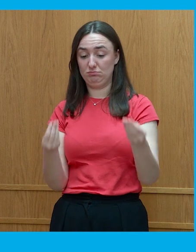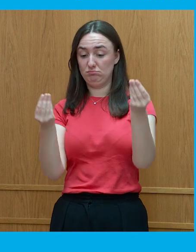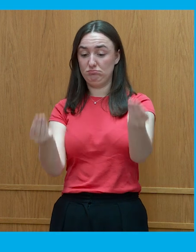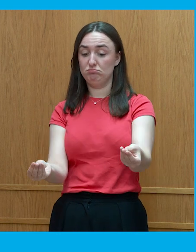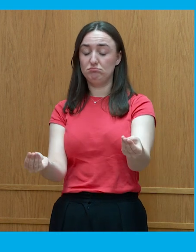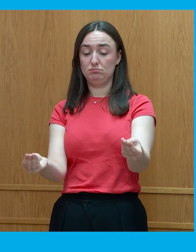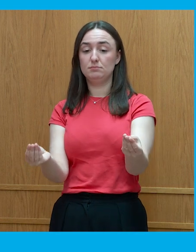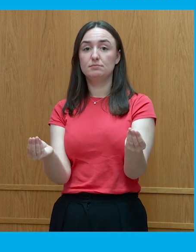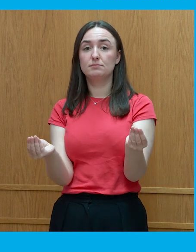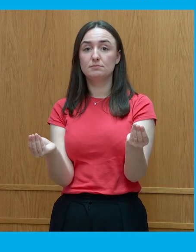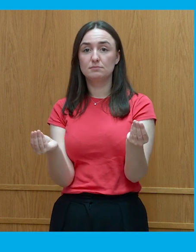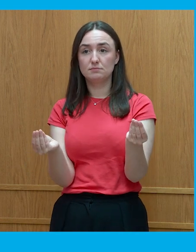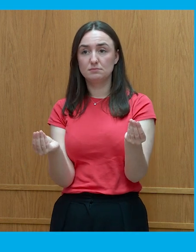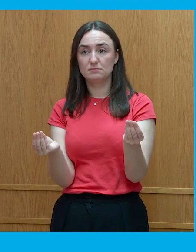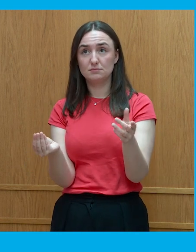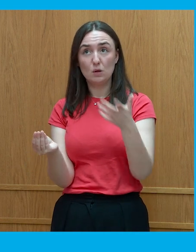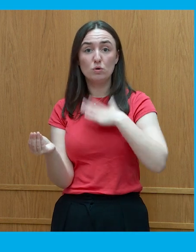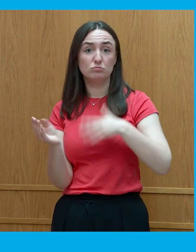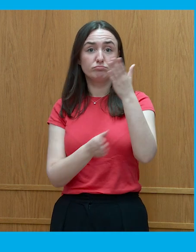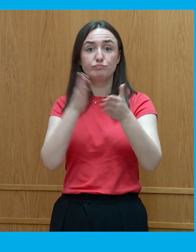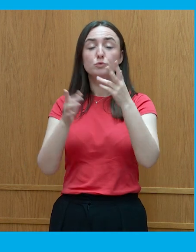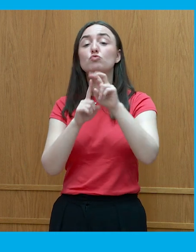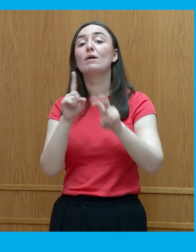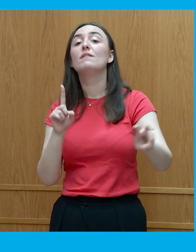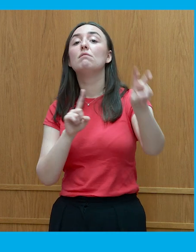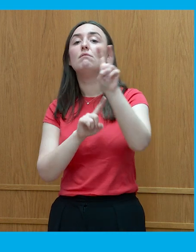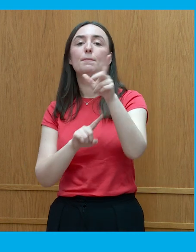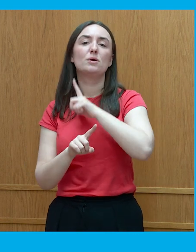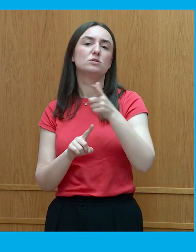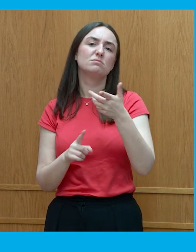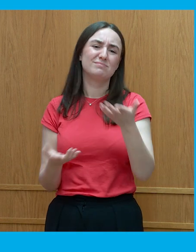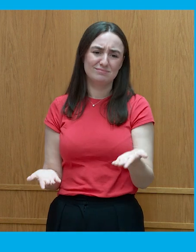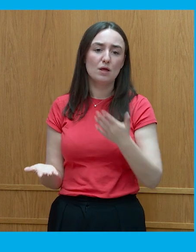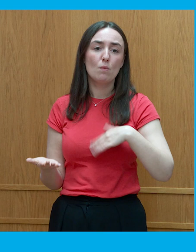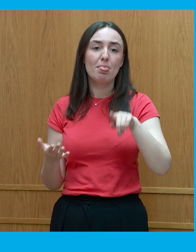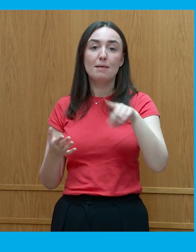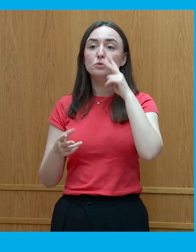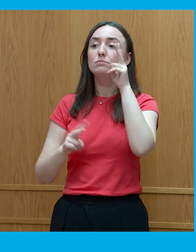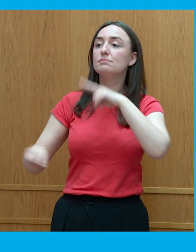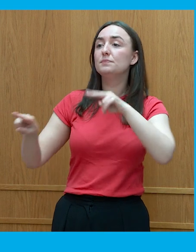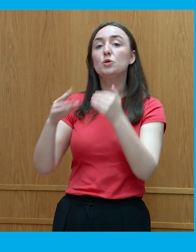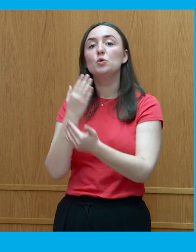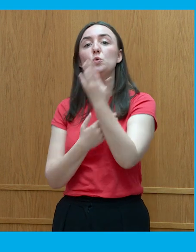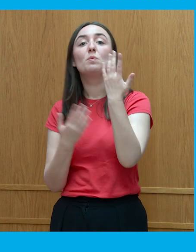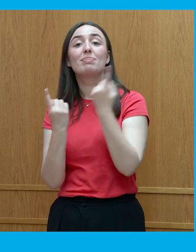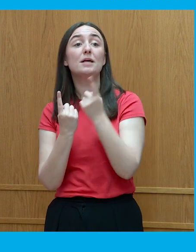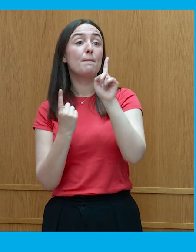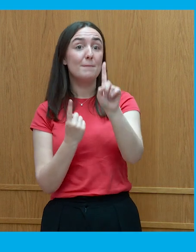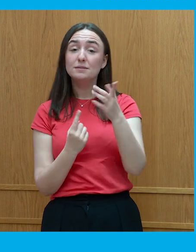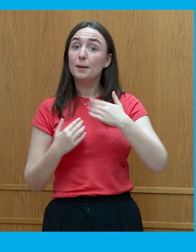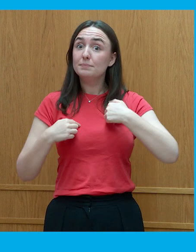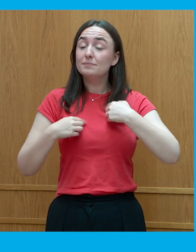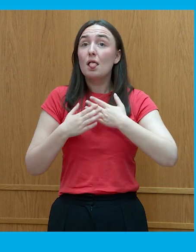wee big, because I wanted them to have a perspective. But I mean, I love America for all of